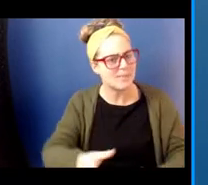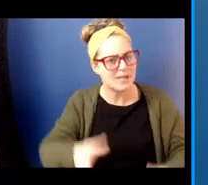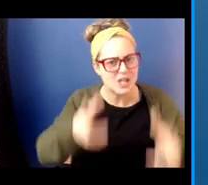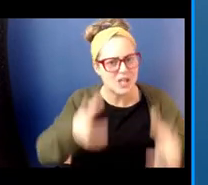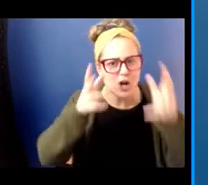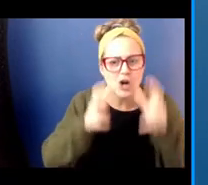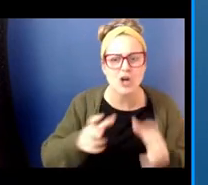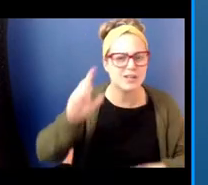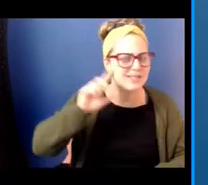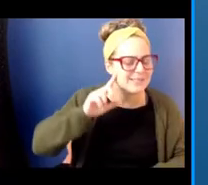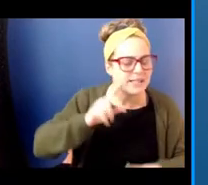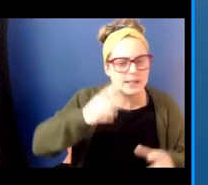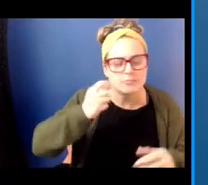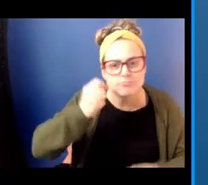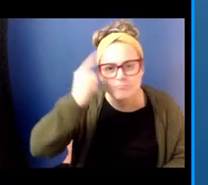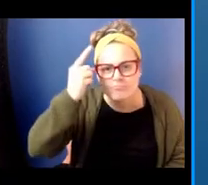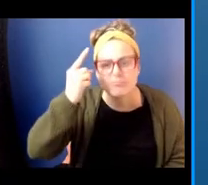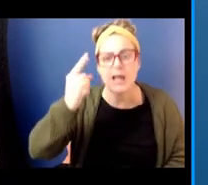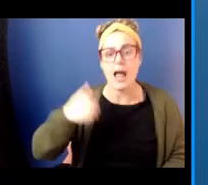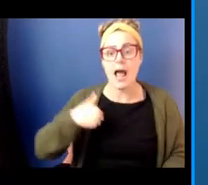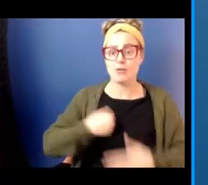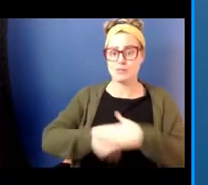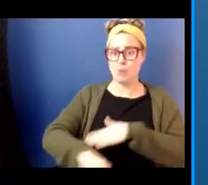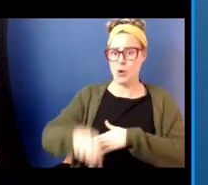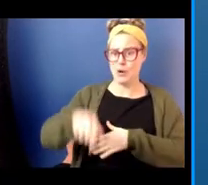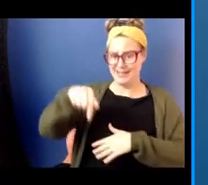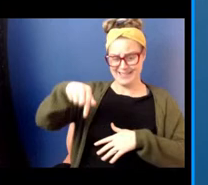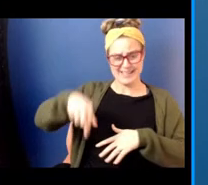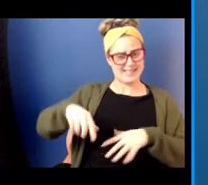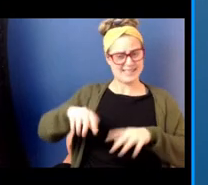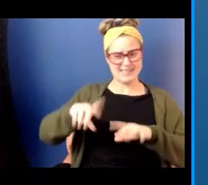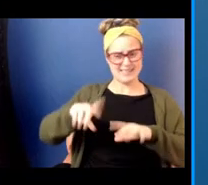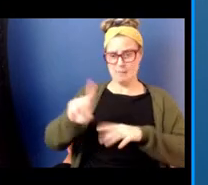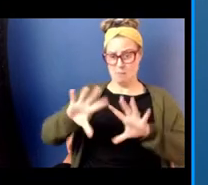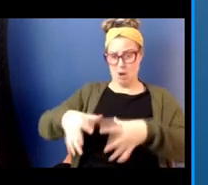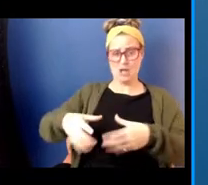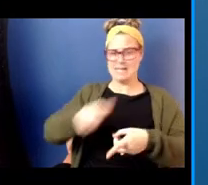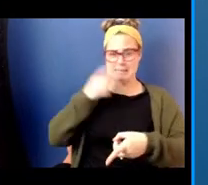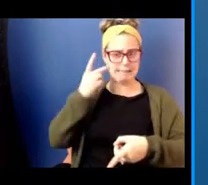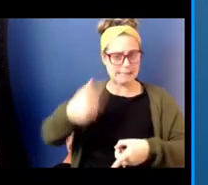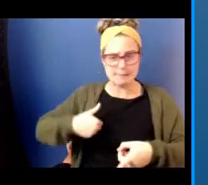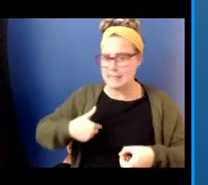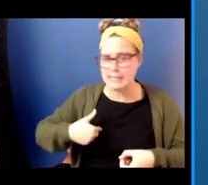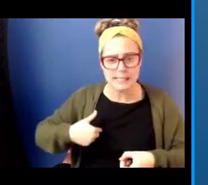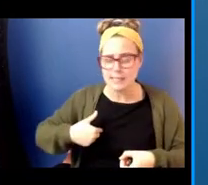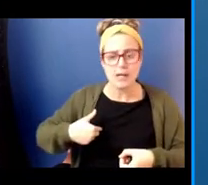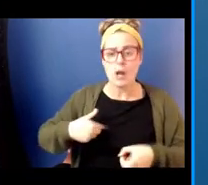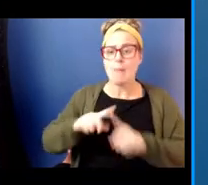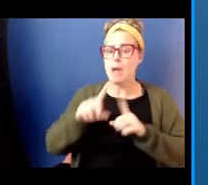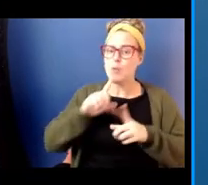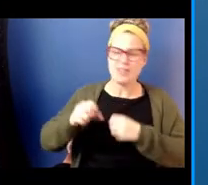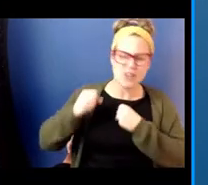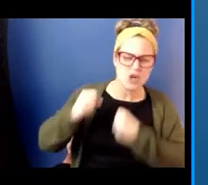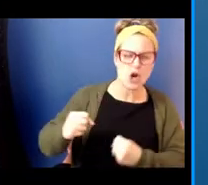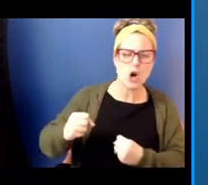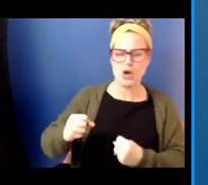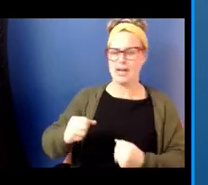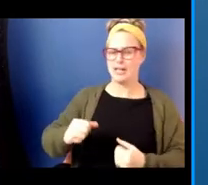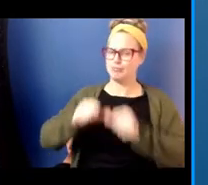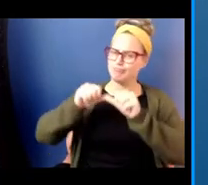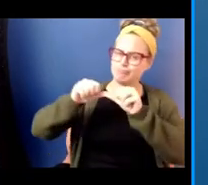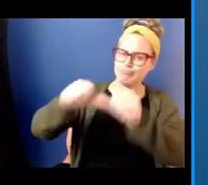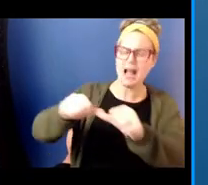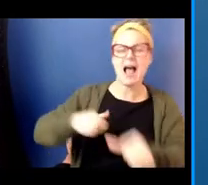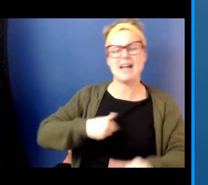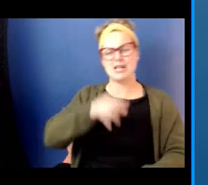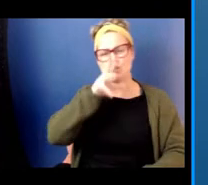party did not see me folks it did not see me but but with the courage of Fannie Lou Hamer see I could talk about this because I've lived this